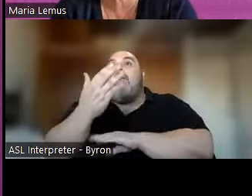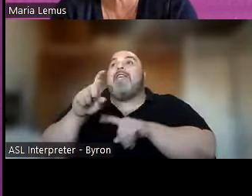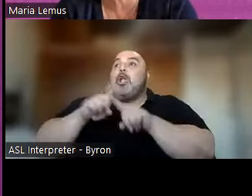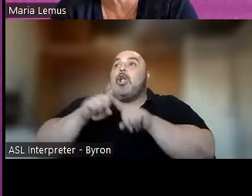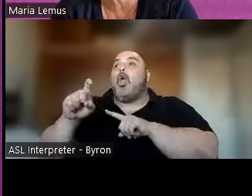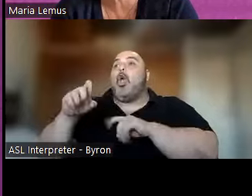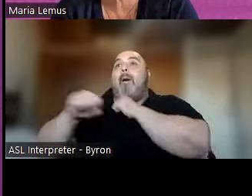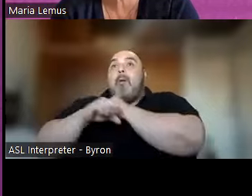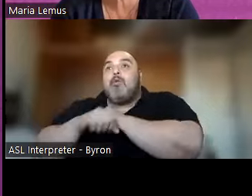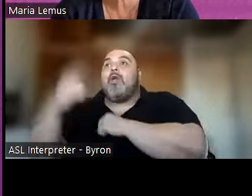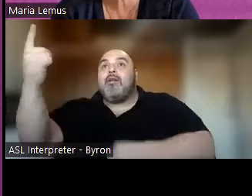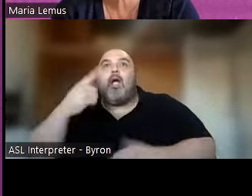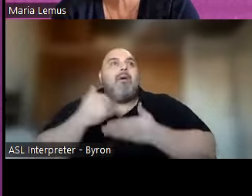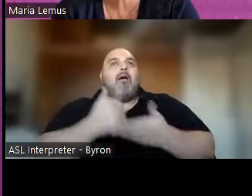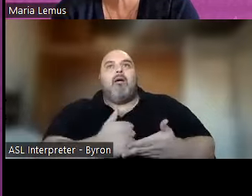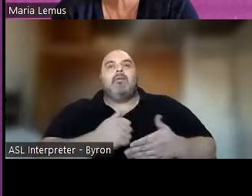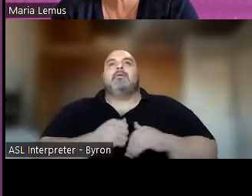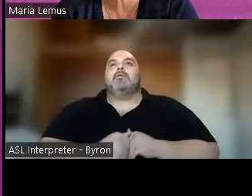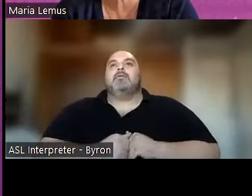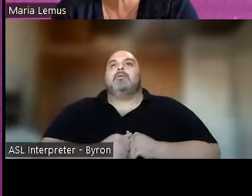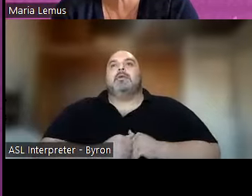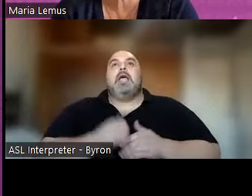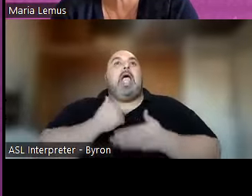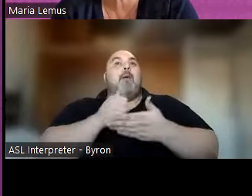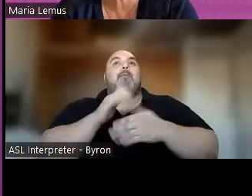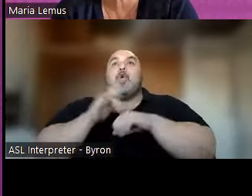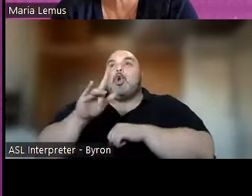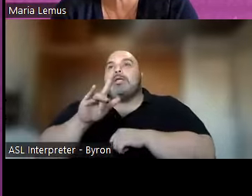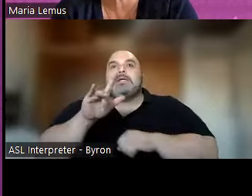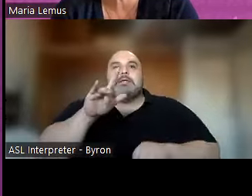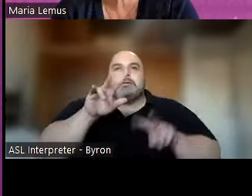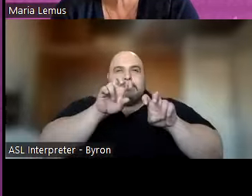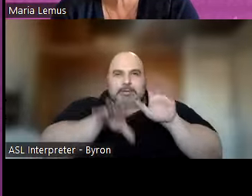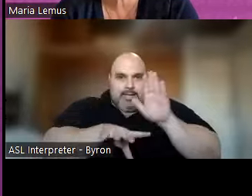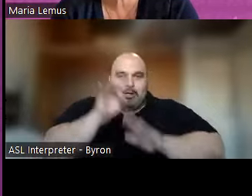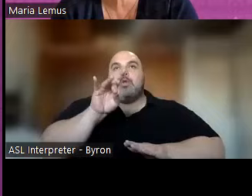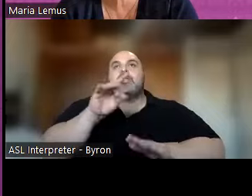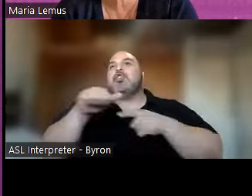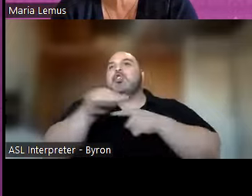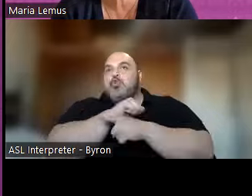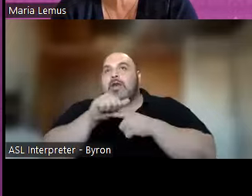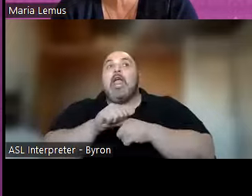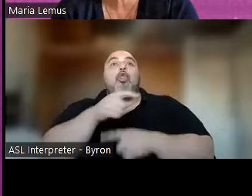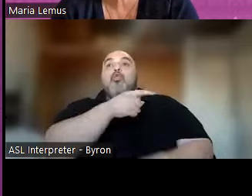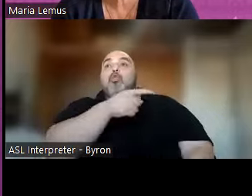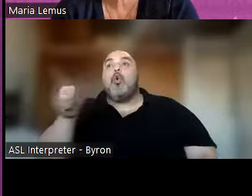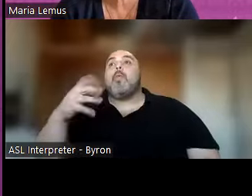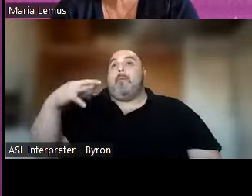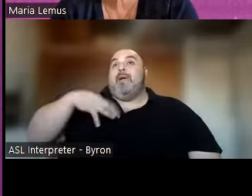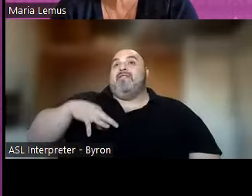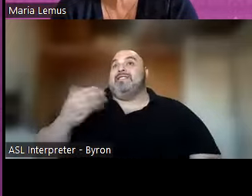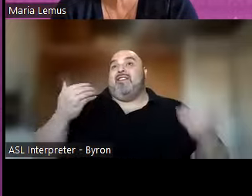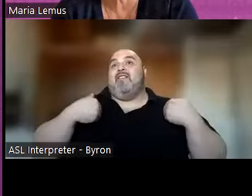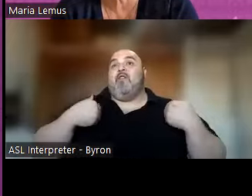to come and help them. We can help with early diagnosis or training. I think those are the benefits of having what we call